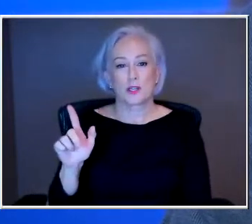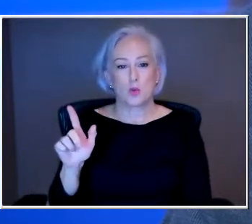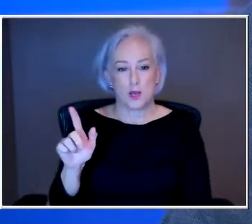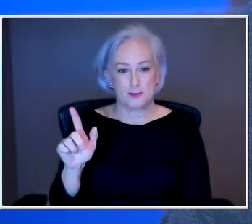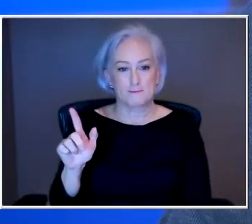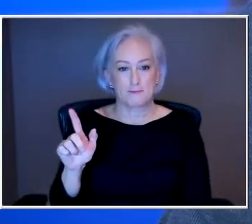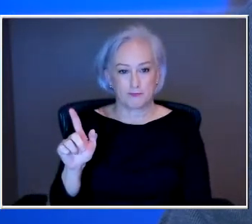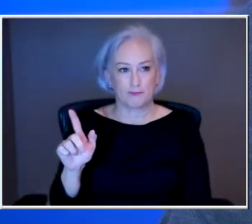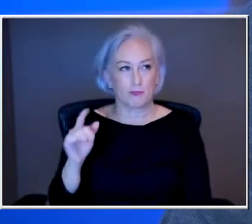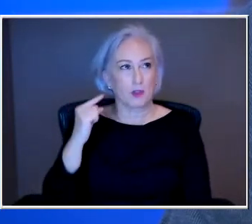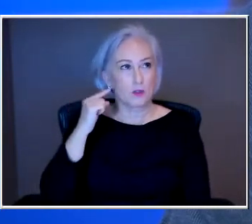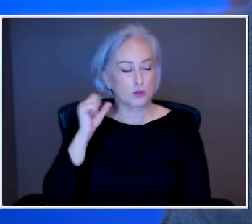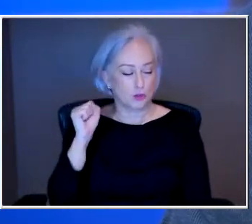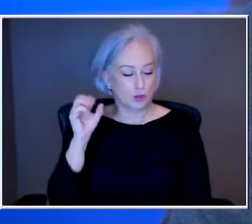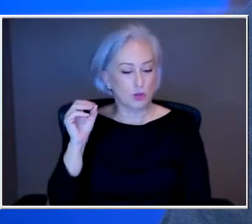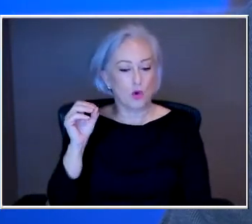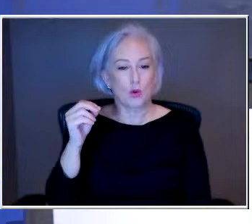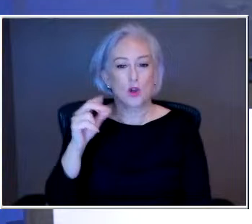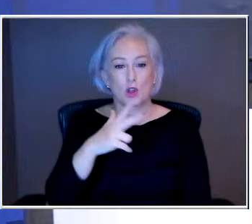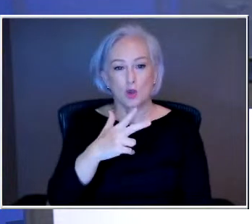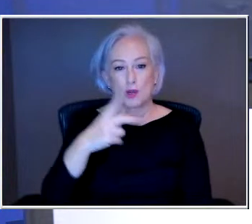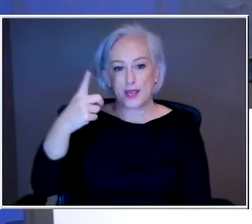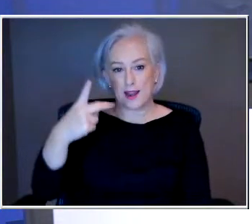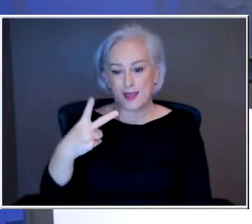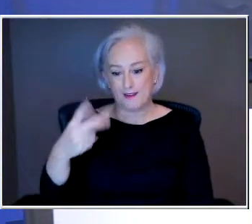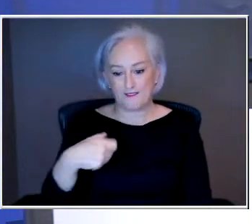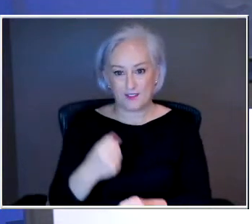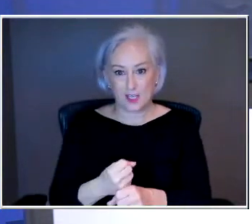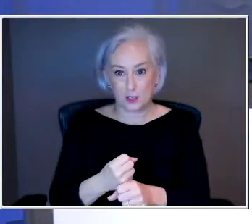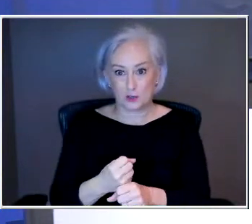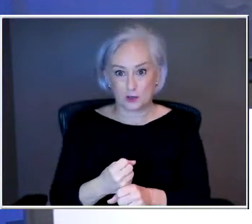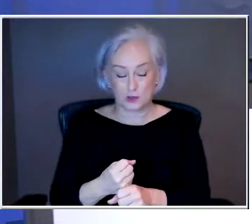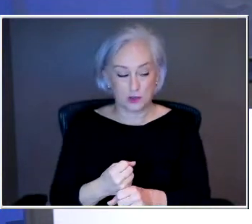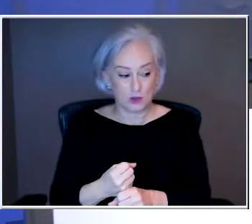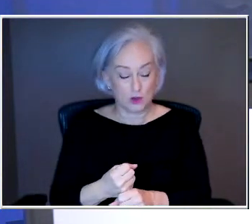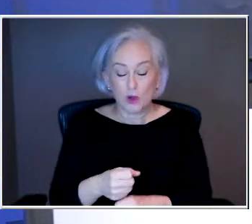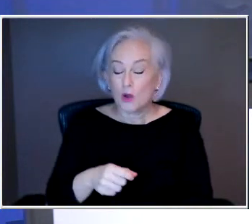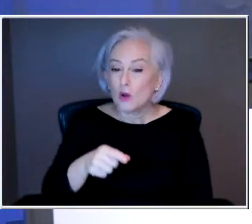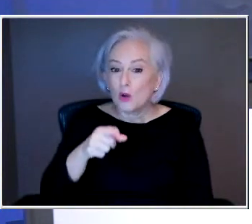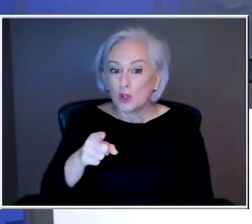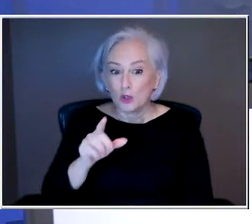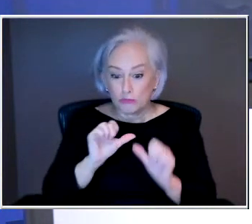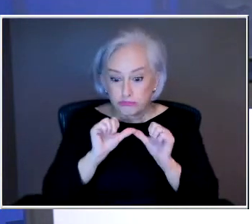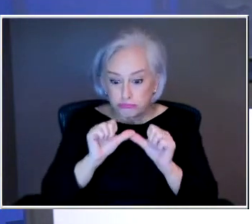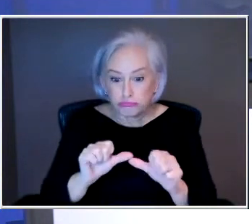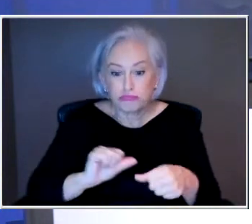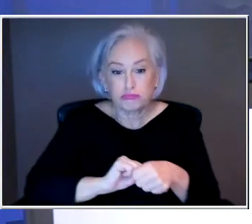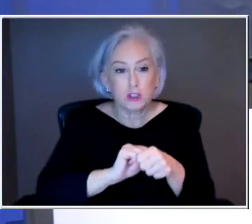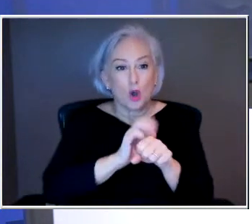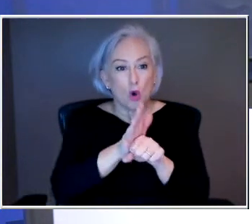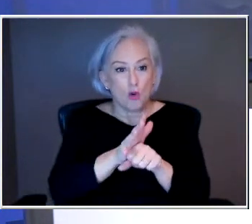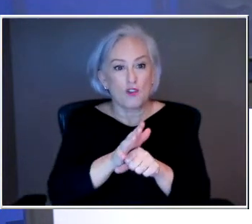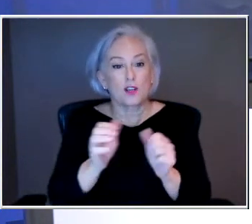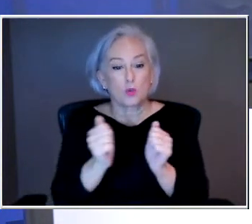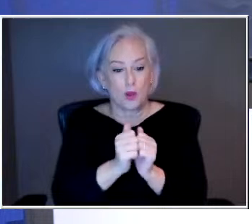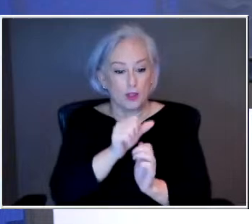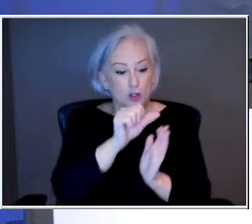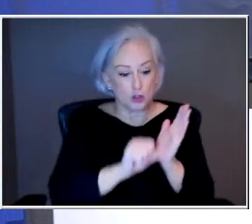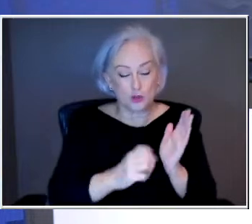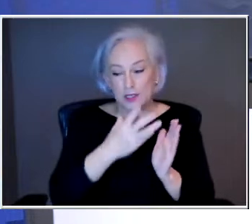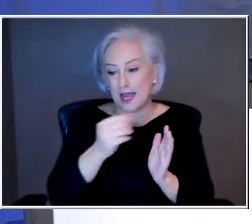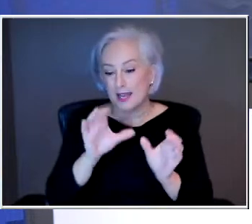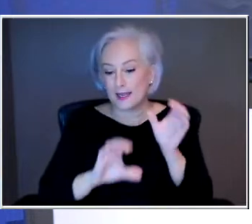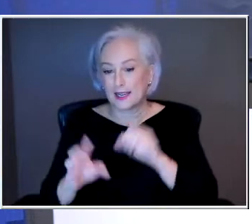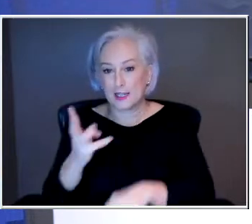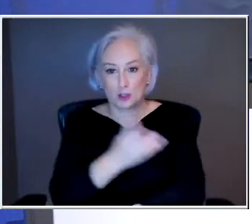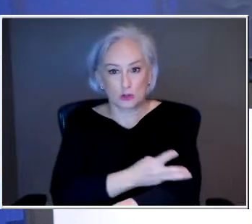been 3.5 years or so. A year after you went through the whole pandemic, going through surgeries and this cancer treatment. I mean, the pandemic